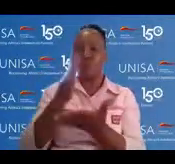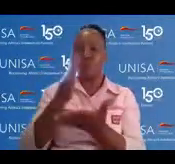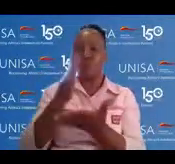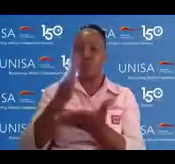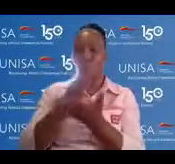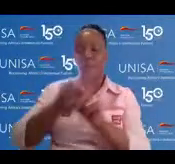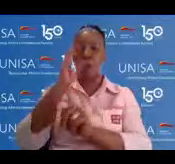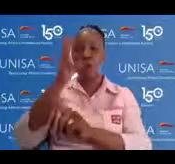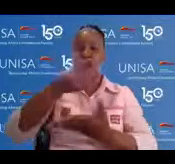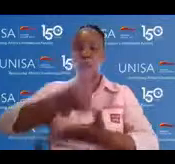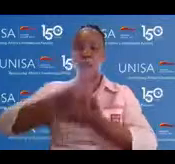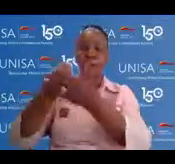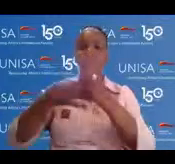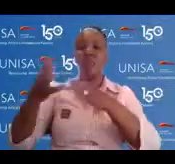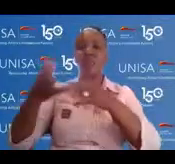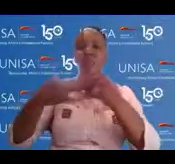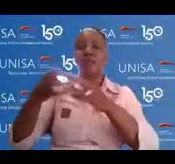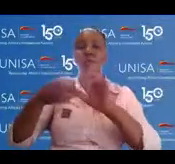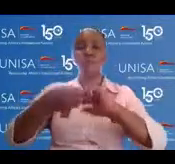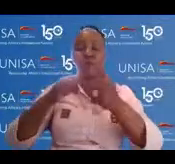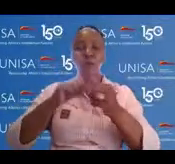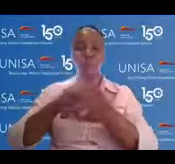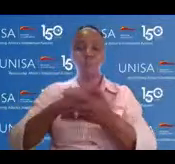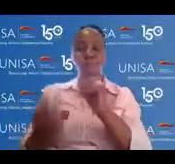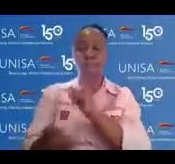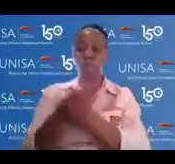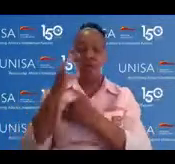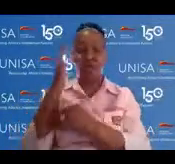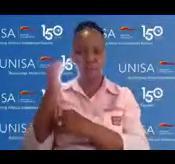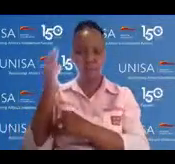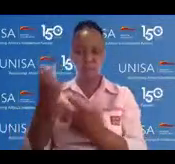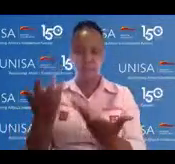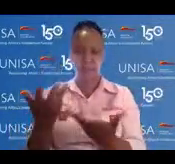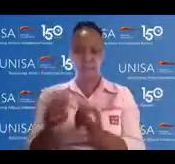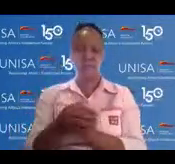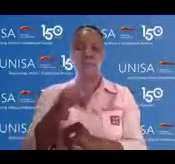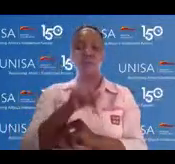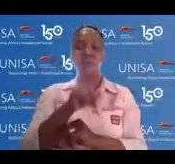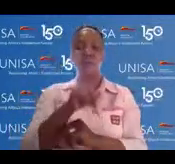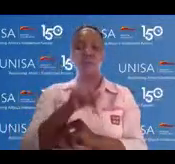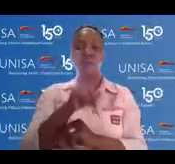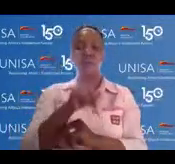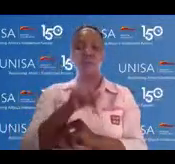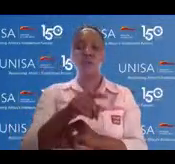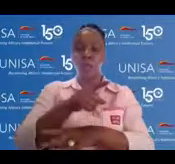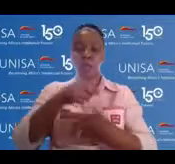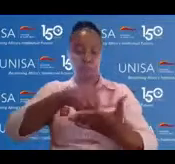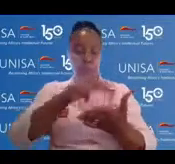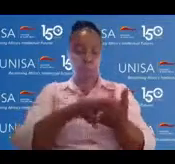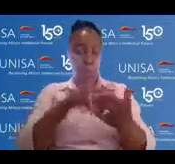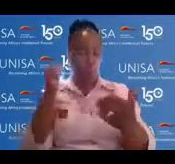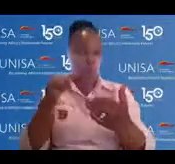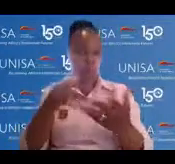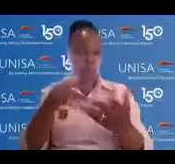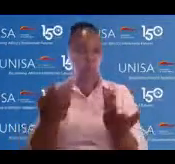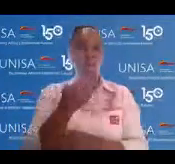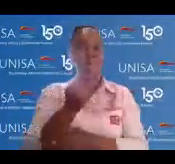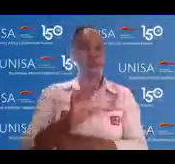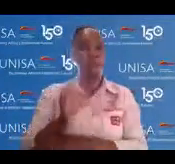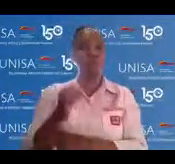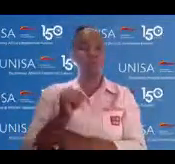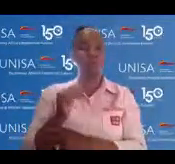any problems that you might be experiencing. So if you struggle with the app, please do not reach out